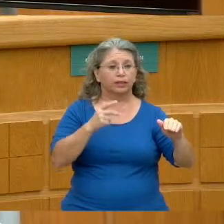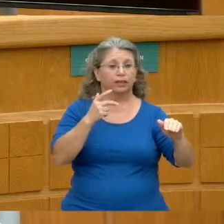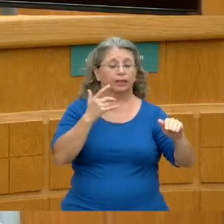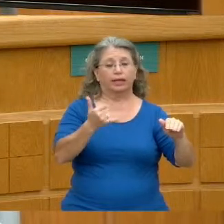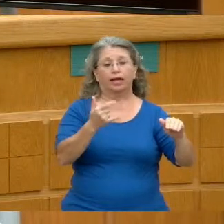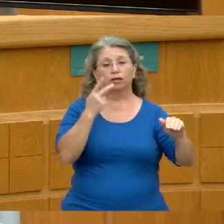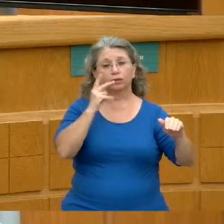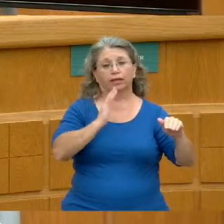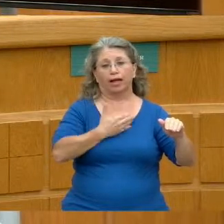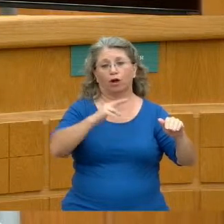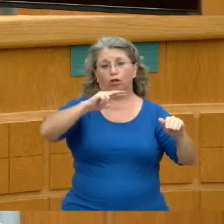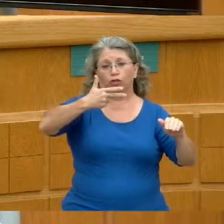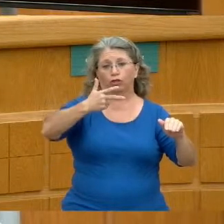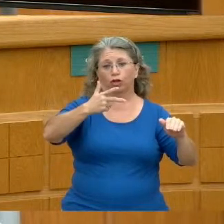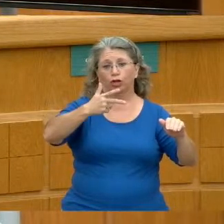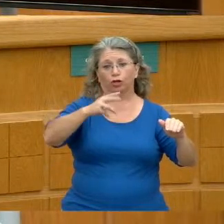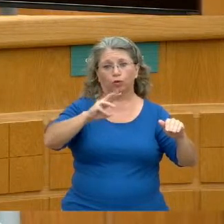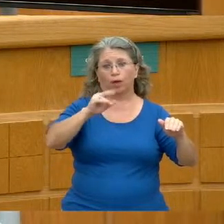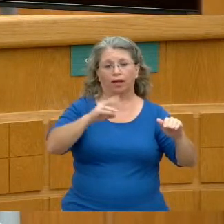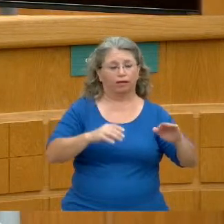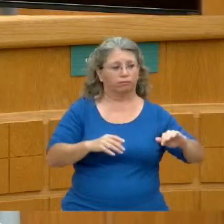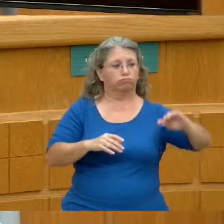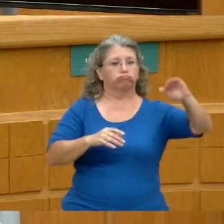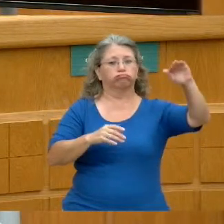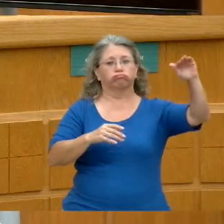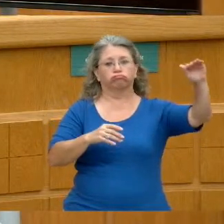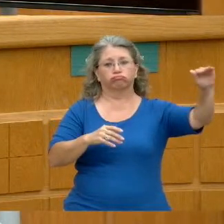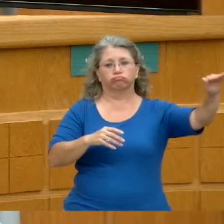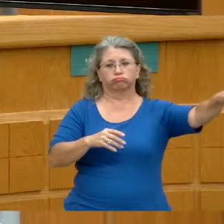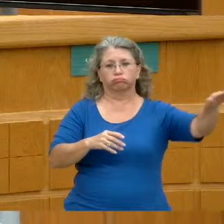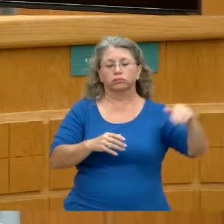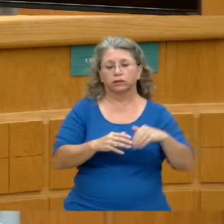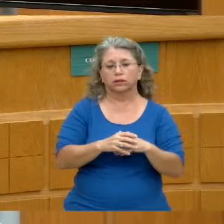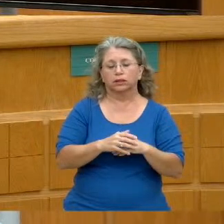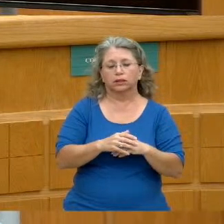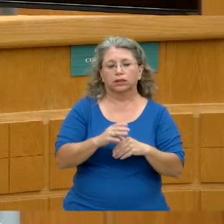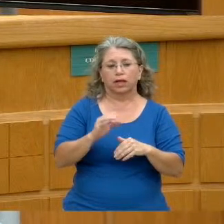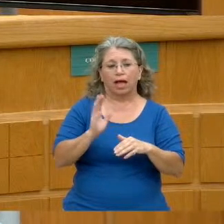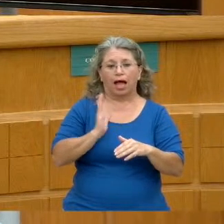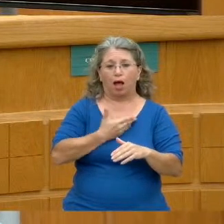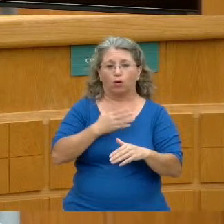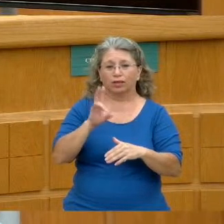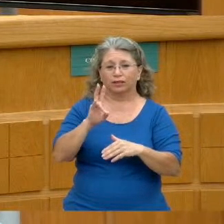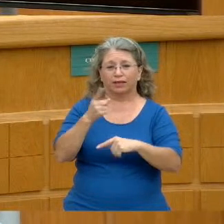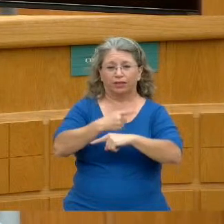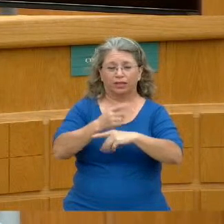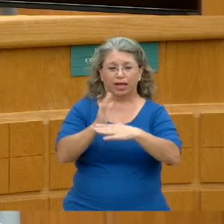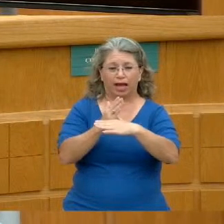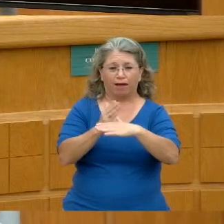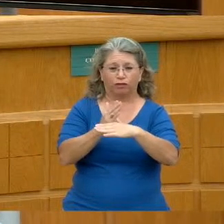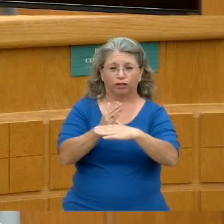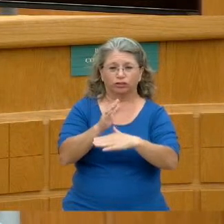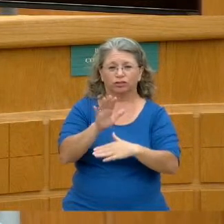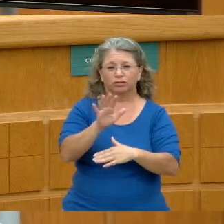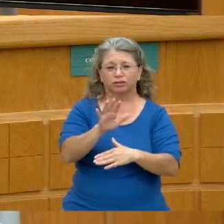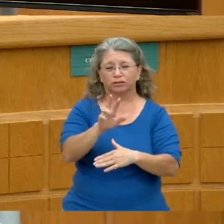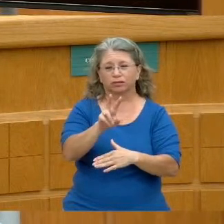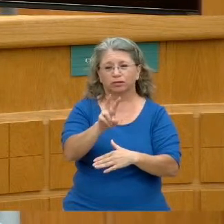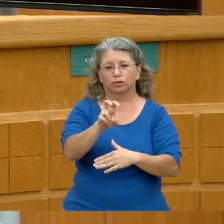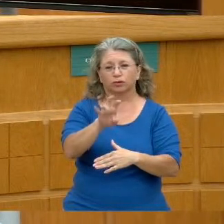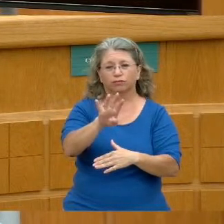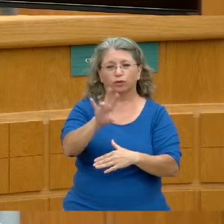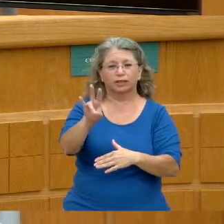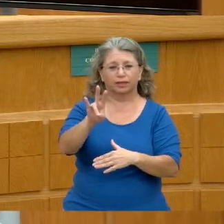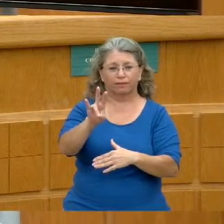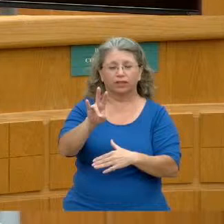wave obviously is a pretty significant wave. So on average, our 7-day average is 250, approximately